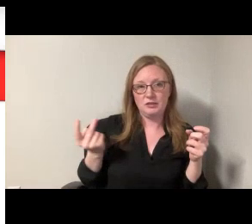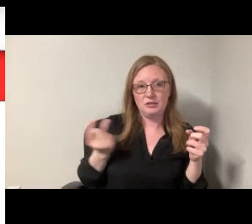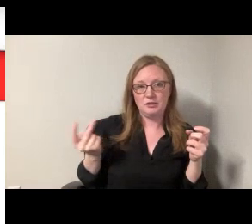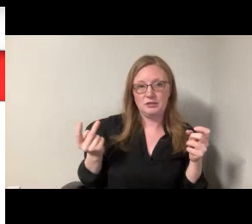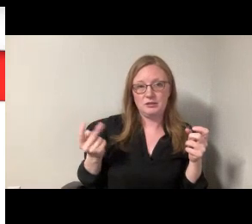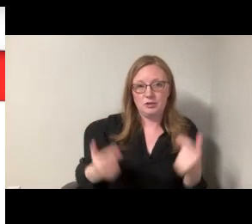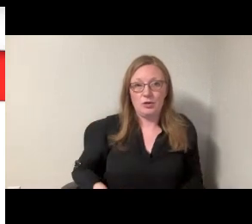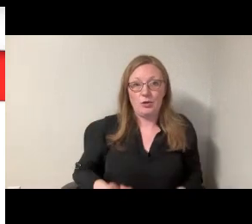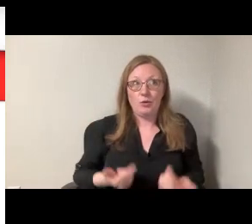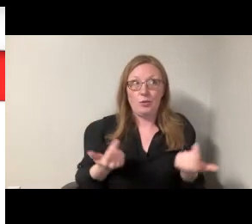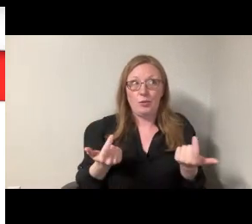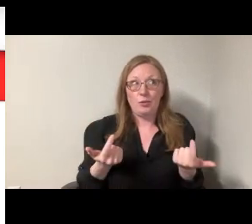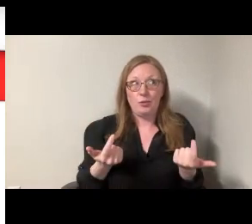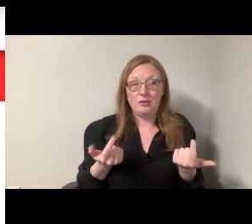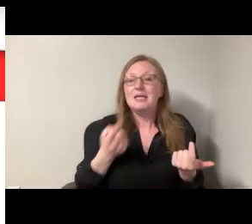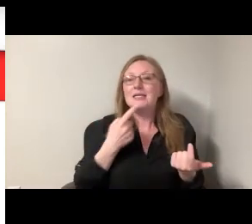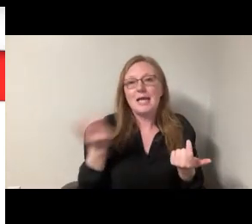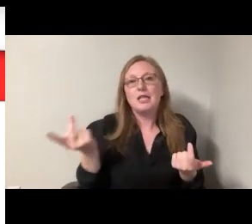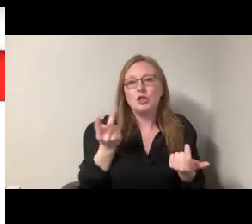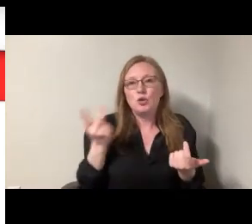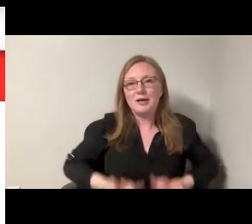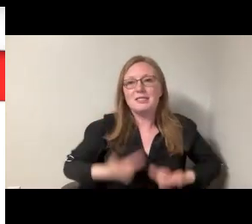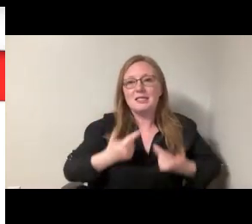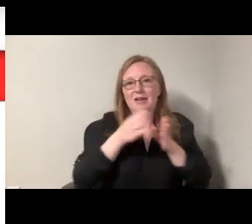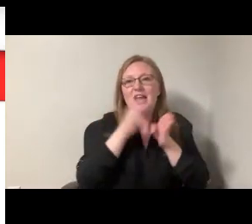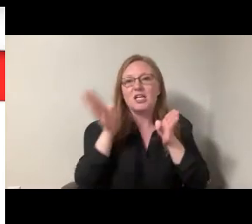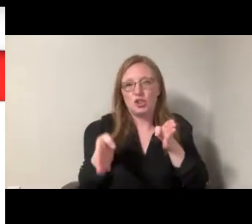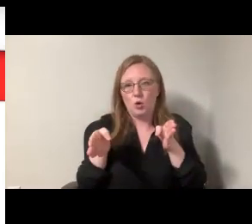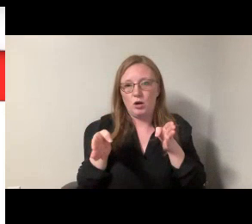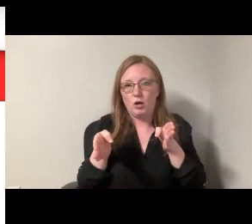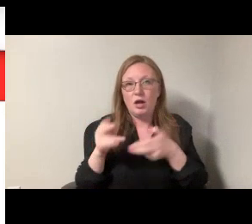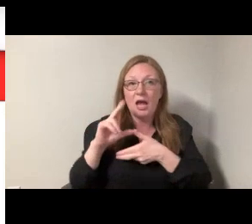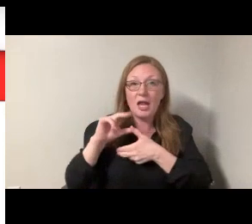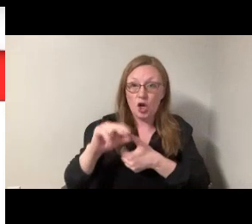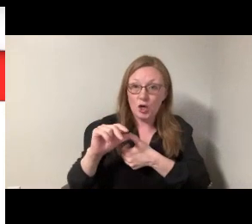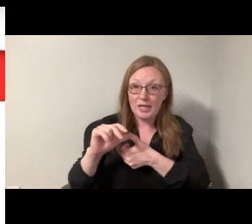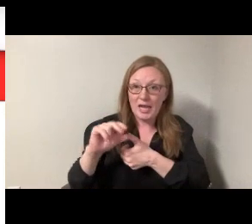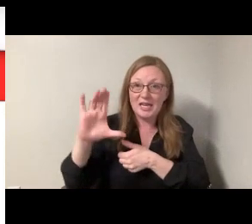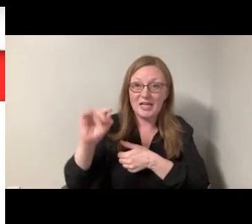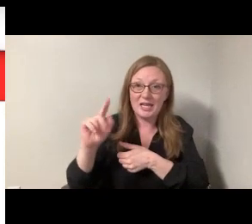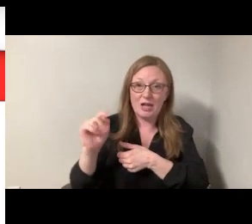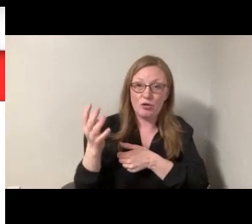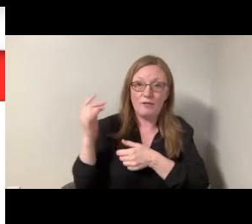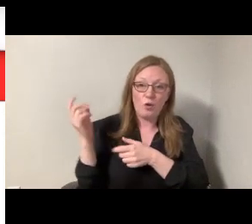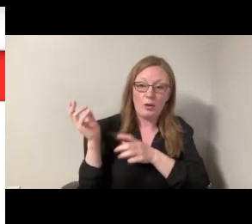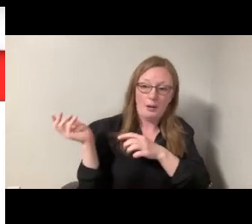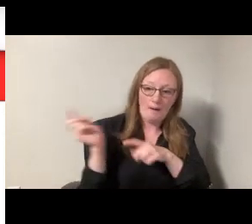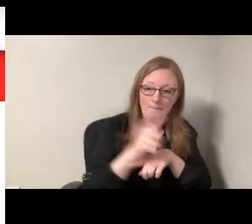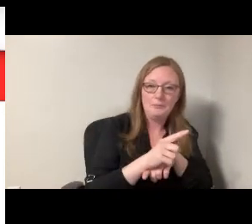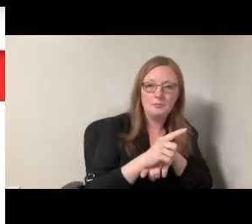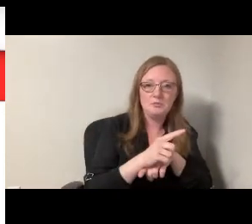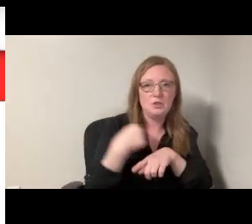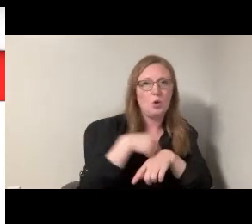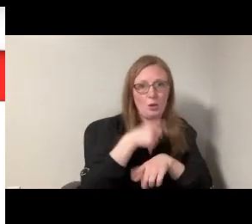living next door to in a house and a category 1 or 2 hurricane comes over us, we've been affected with